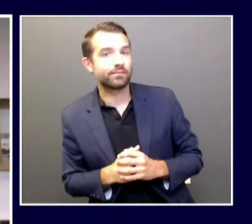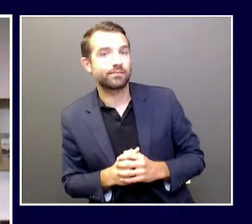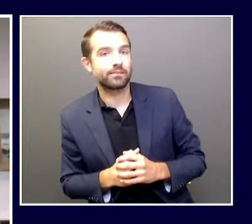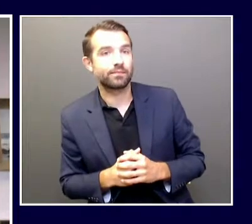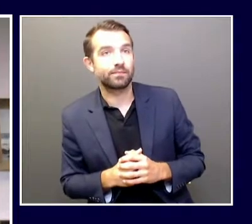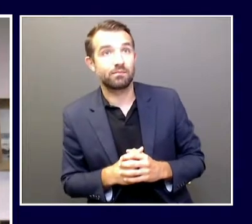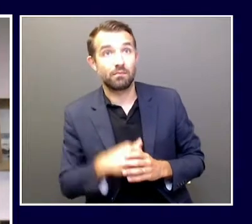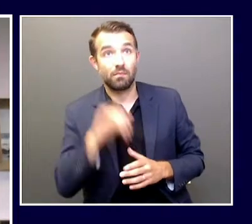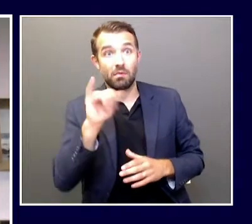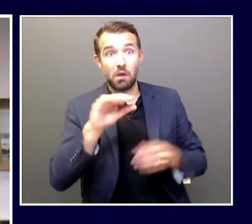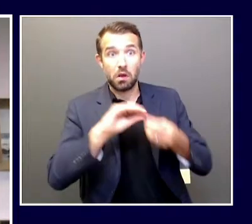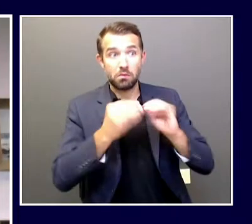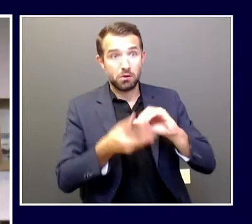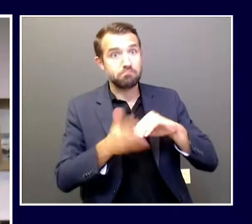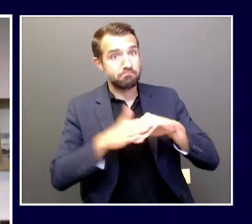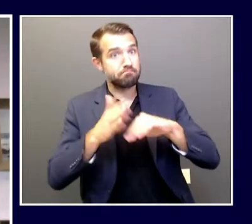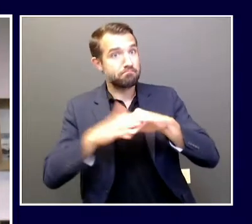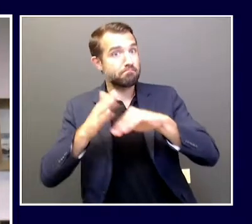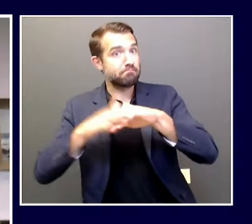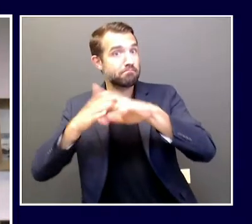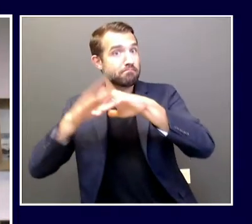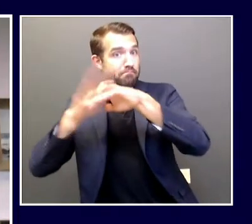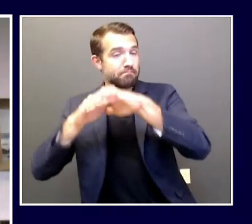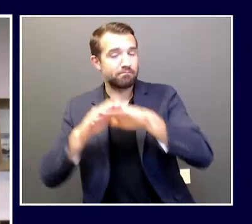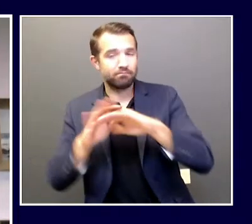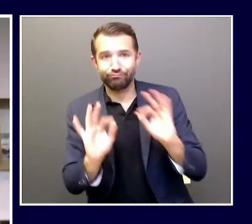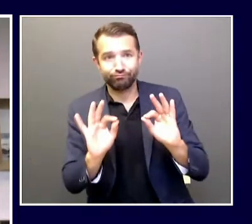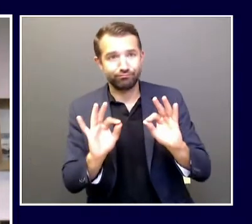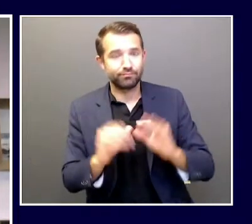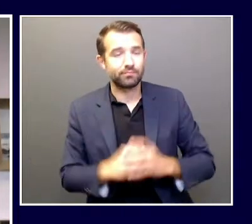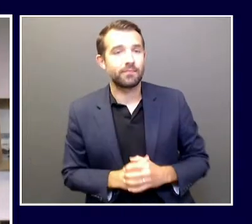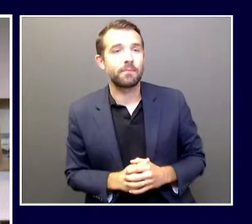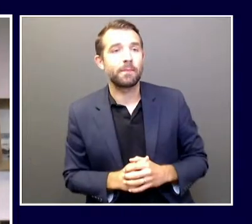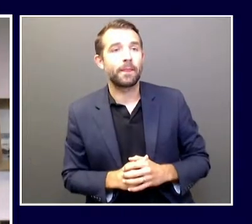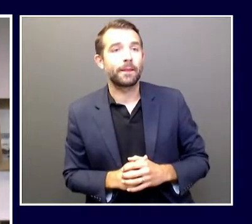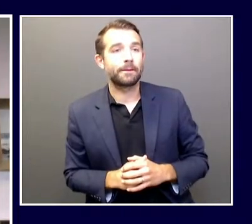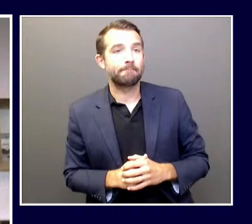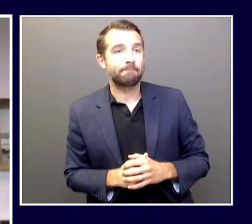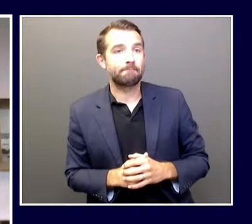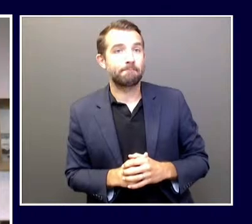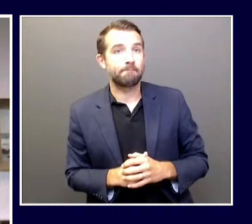a good and steady sign. Indeed, compared to that same